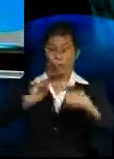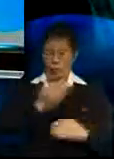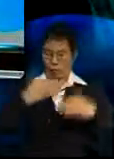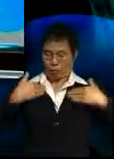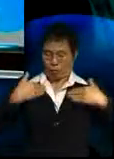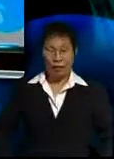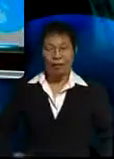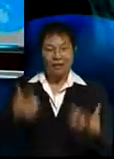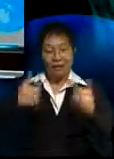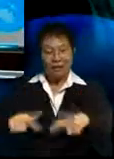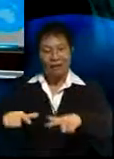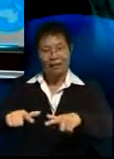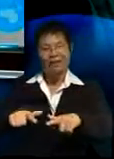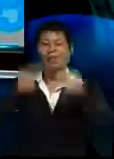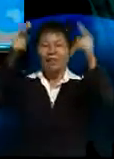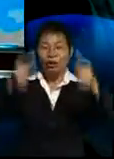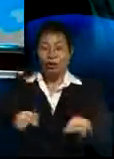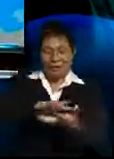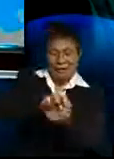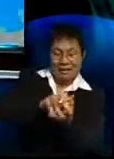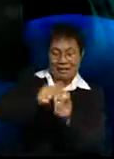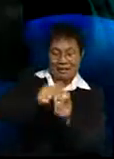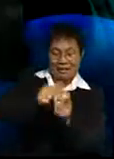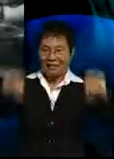Now, let's look at the human digestive system.